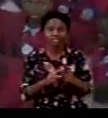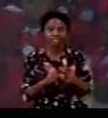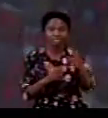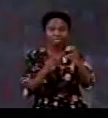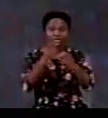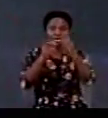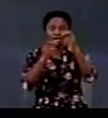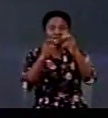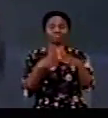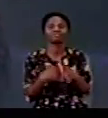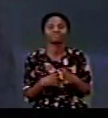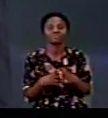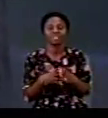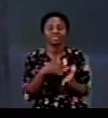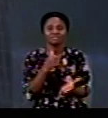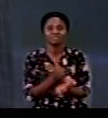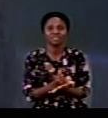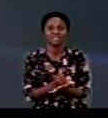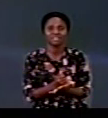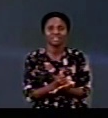three, compelling,